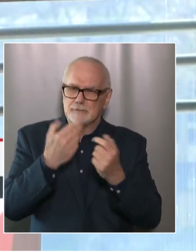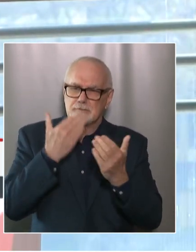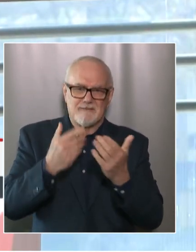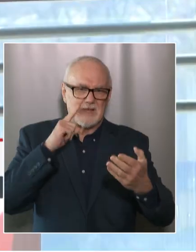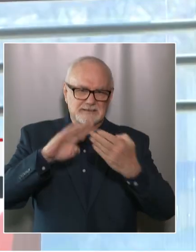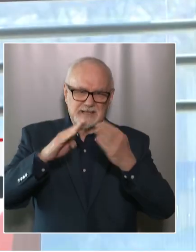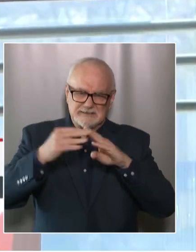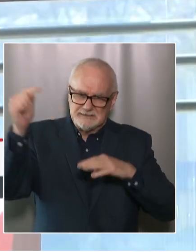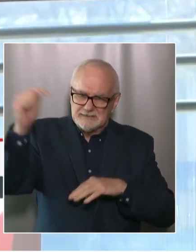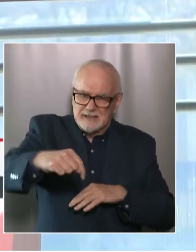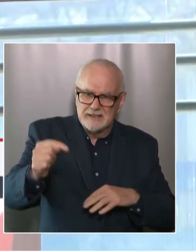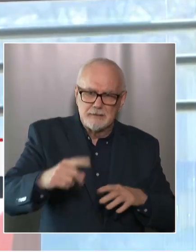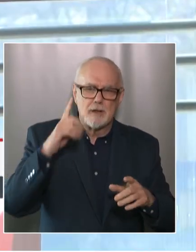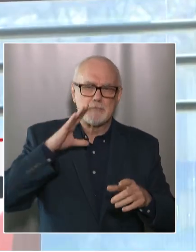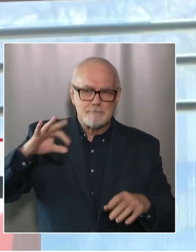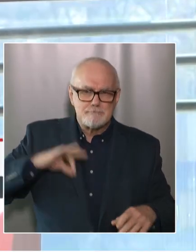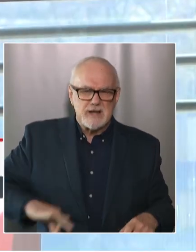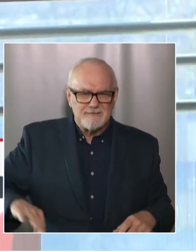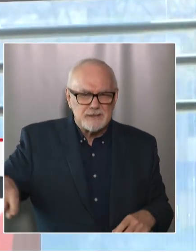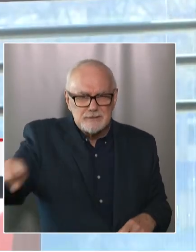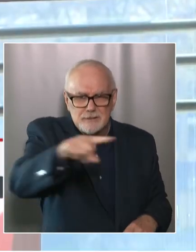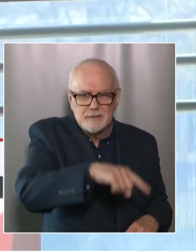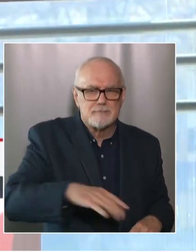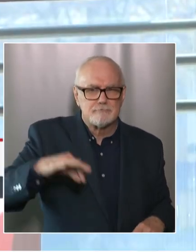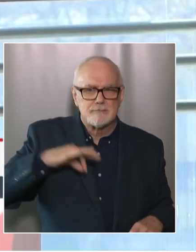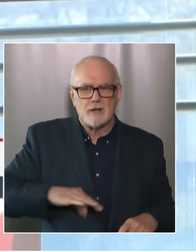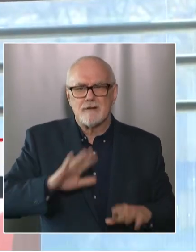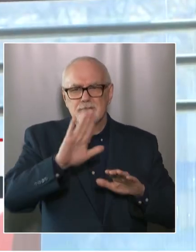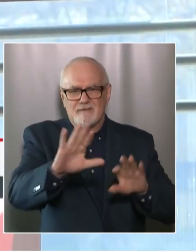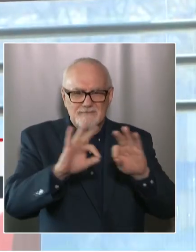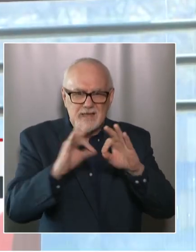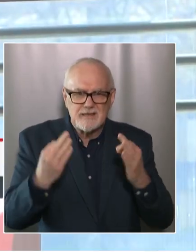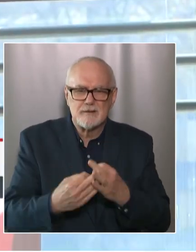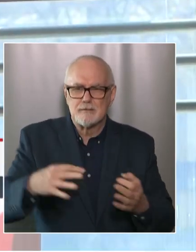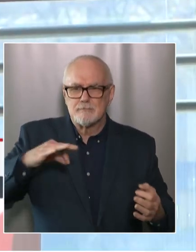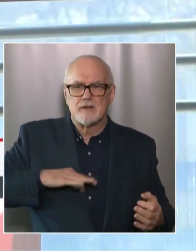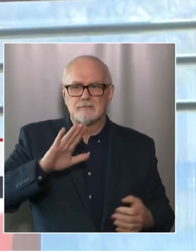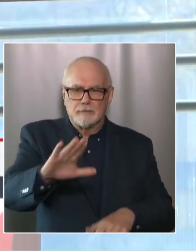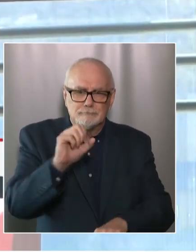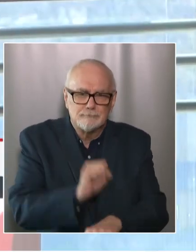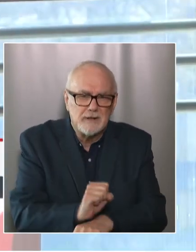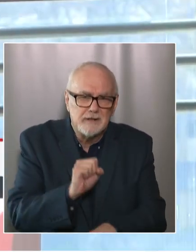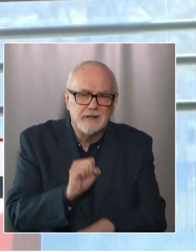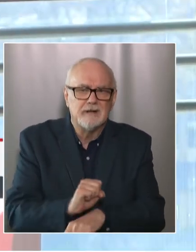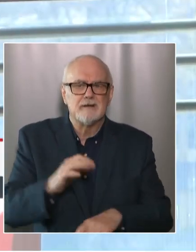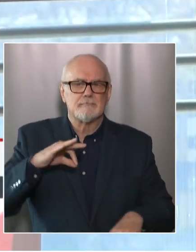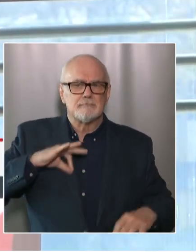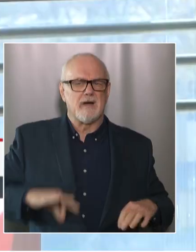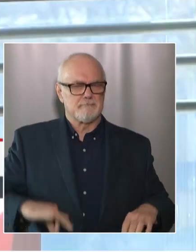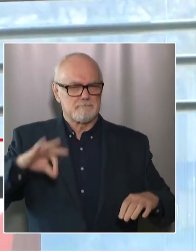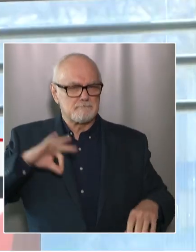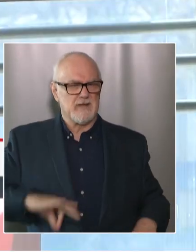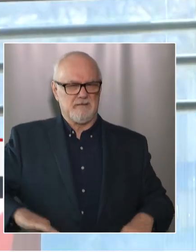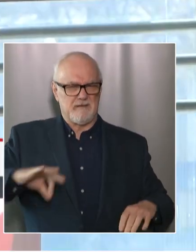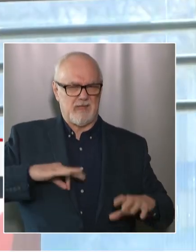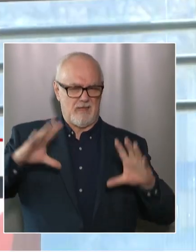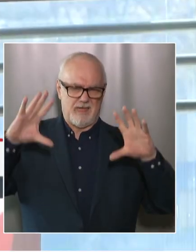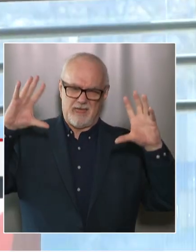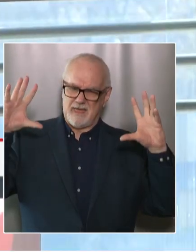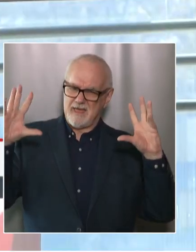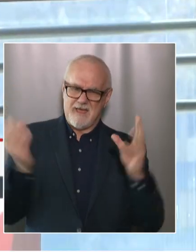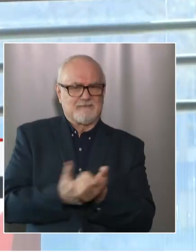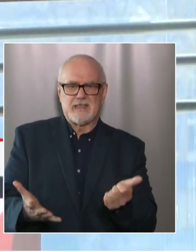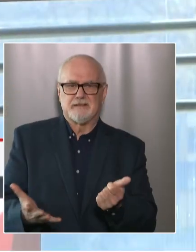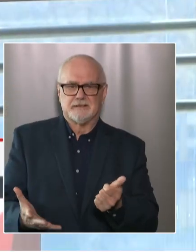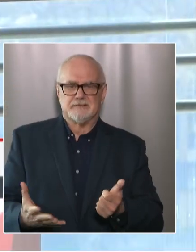families, good for their neighborhoods, and good for our fiscal stability. So that can't be undersold. And I'm